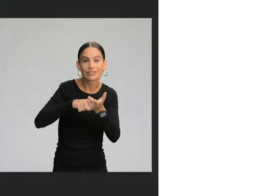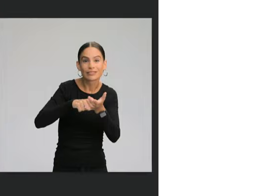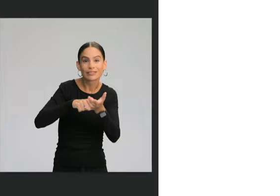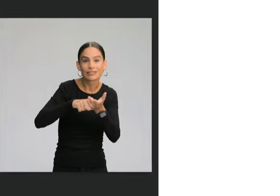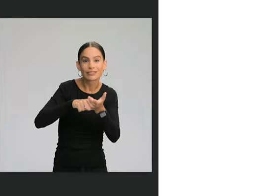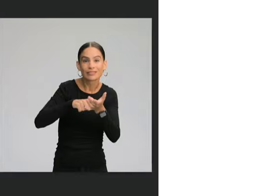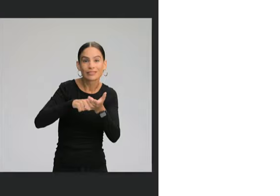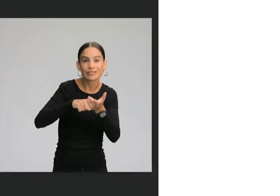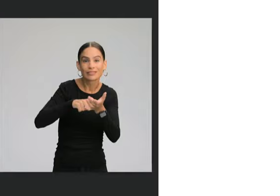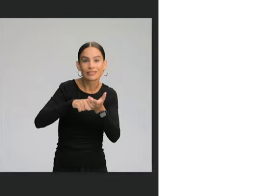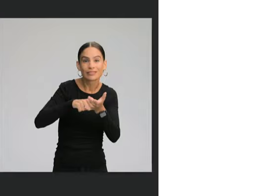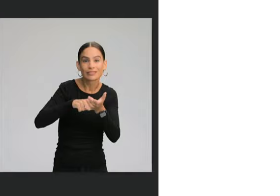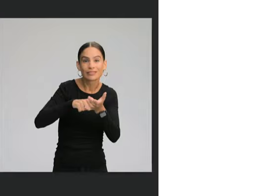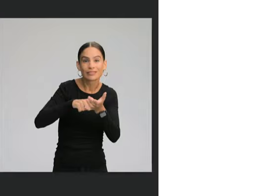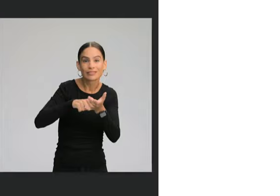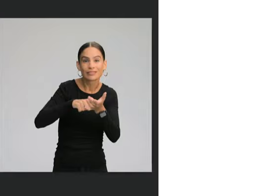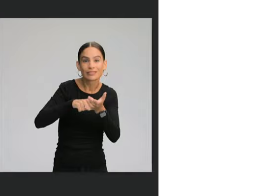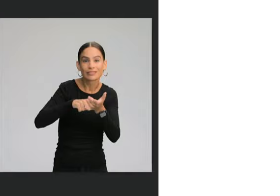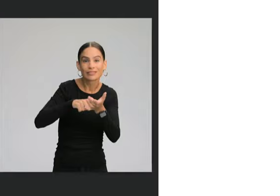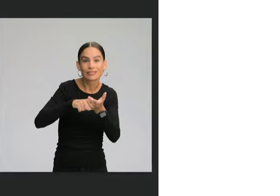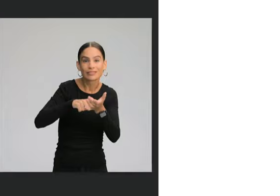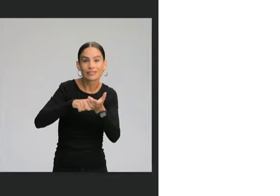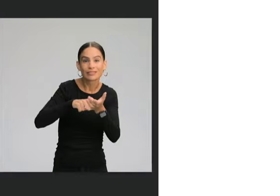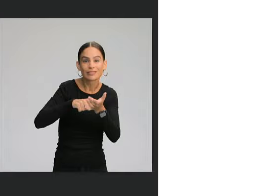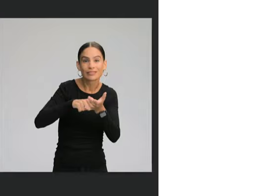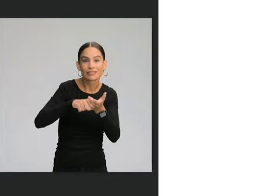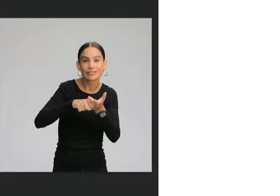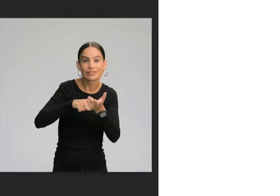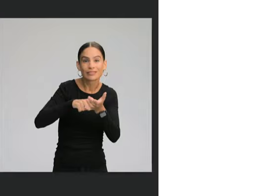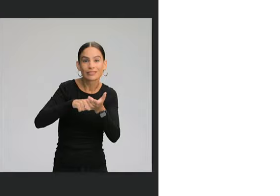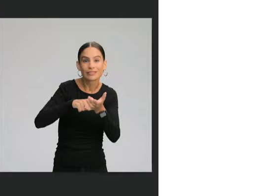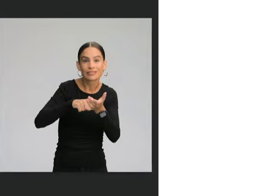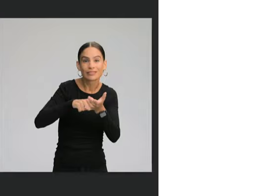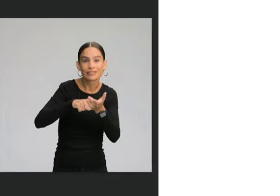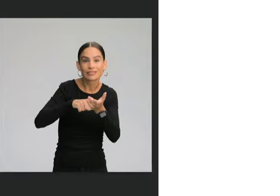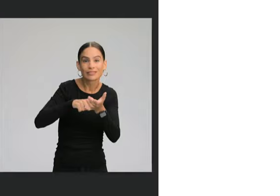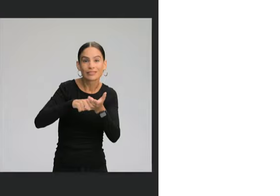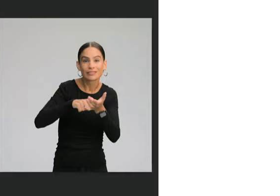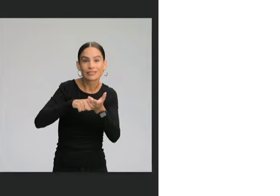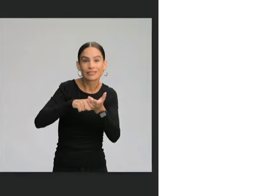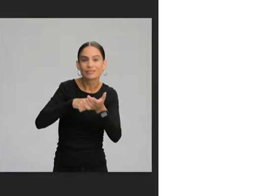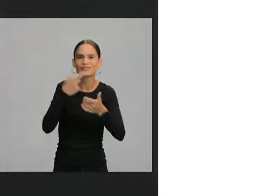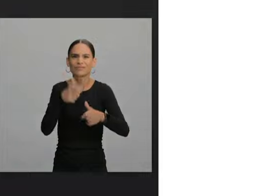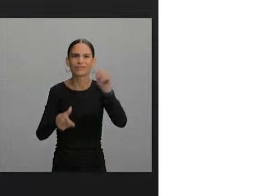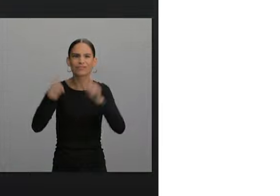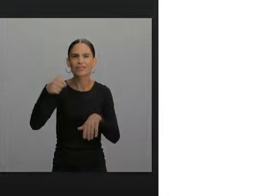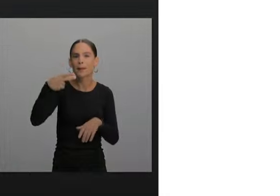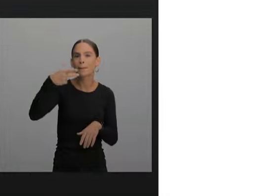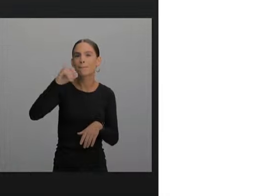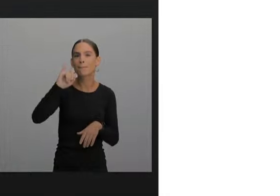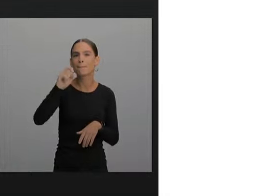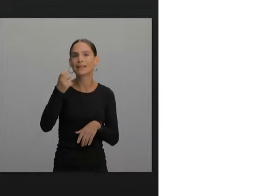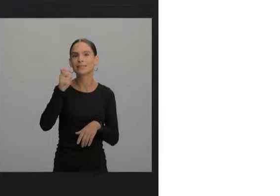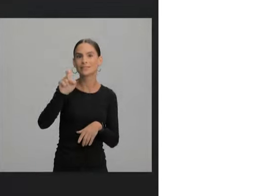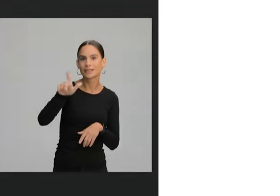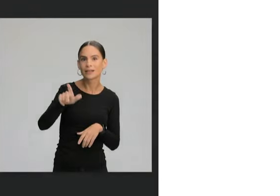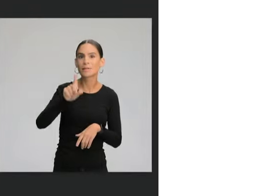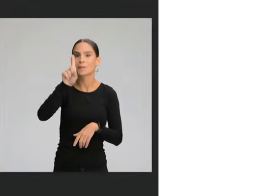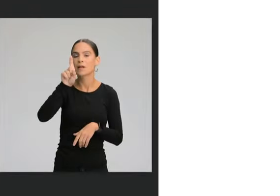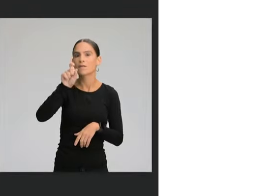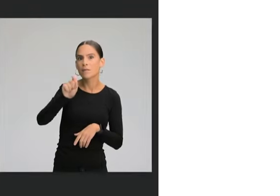you can then compress it down, make it smaller, and your end image is just a lot less grainy, okay? So that's why this matters. It's going to be a big deal. It has a